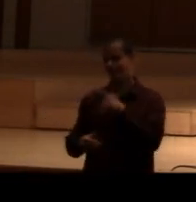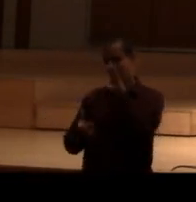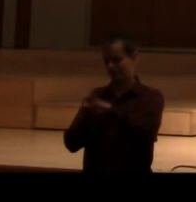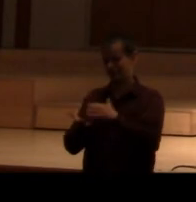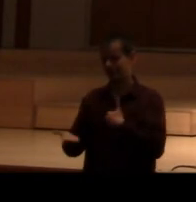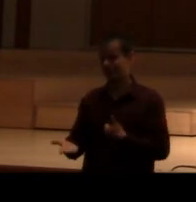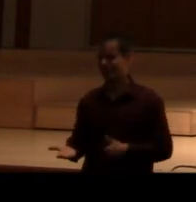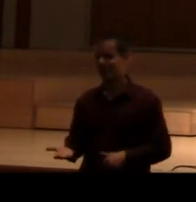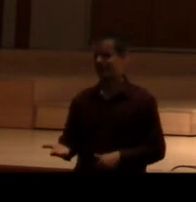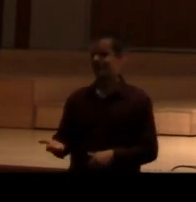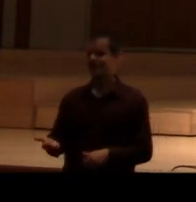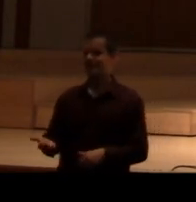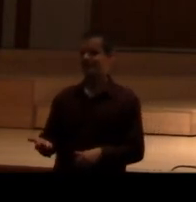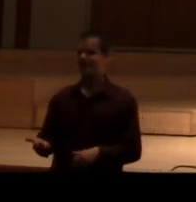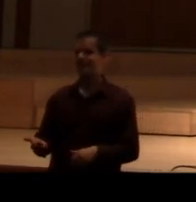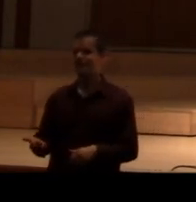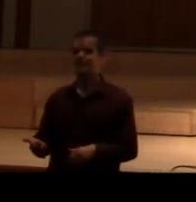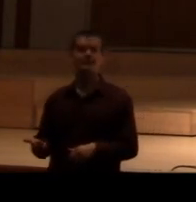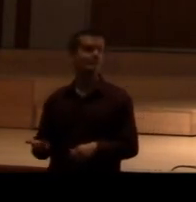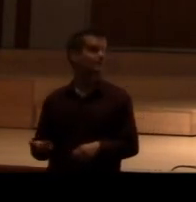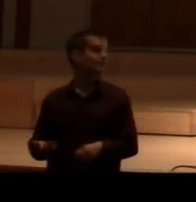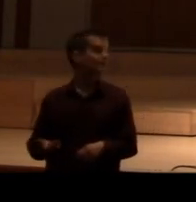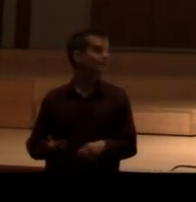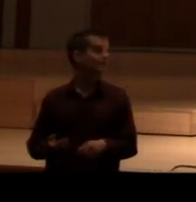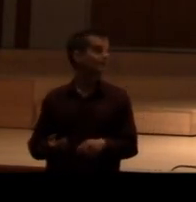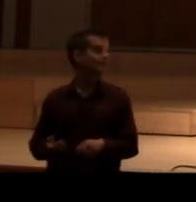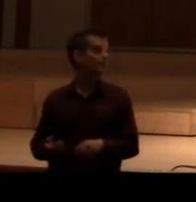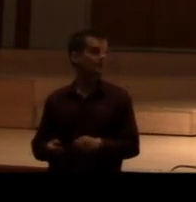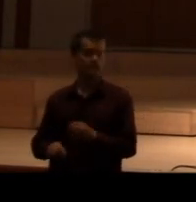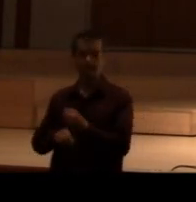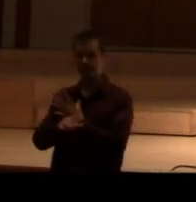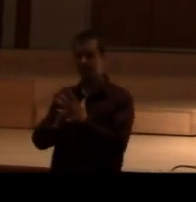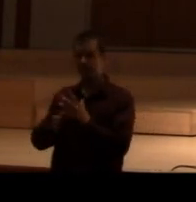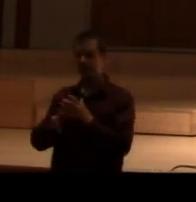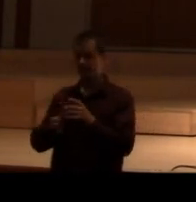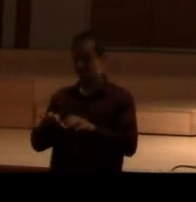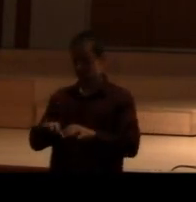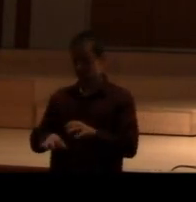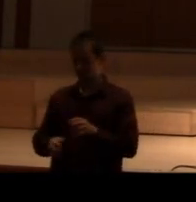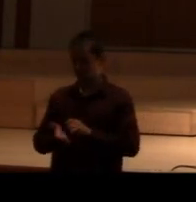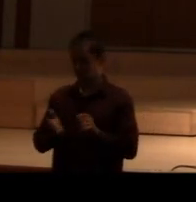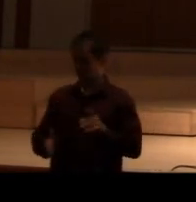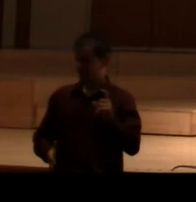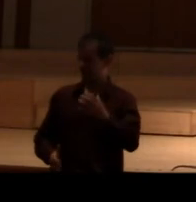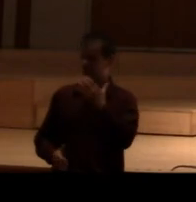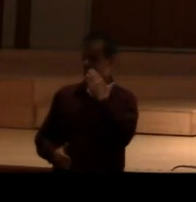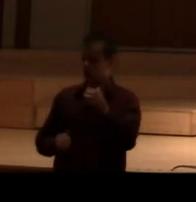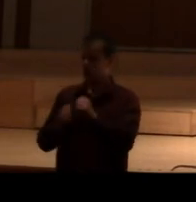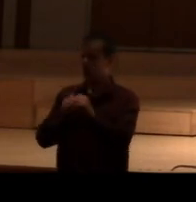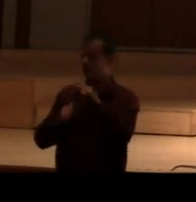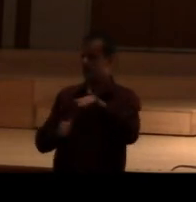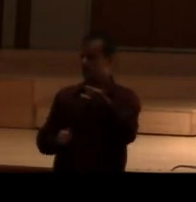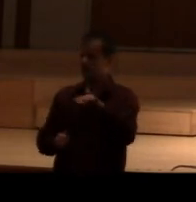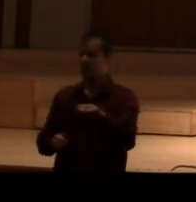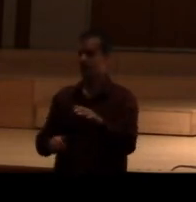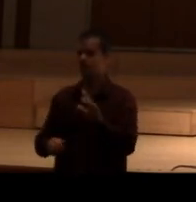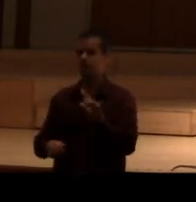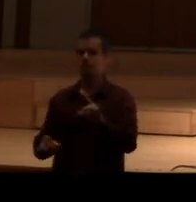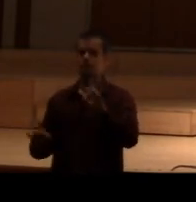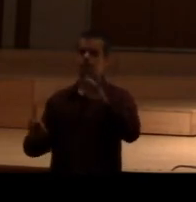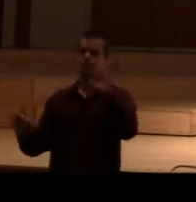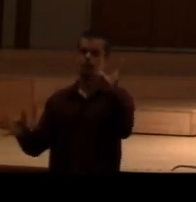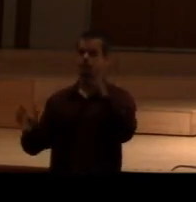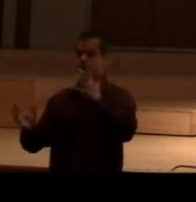Add to that the fact that I was the writing content provider, and I thought, well, writers have to be good at spelling. So you have this terrible scene set up for